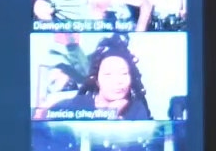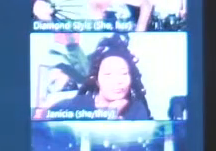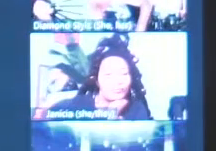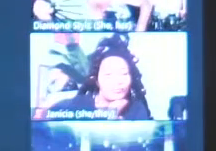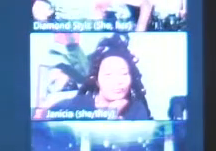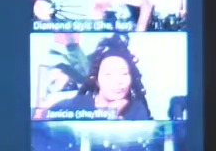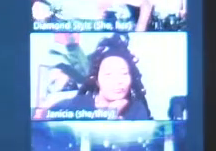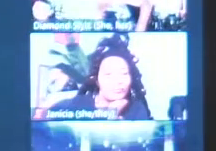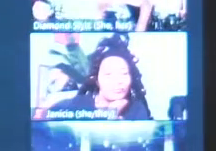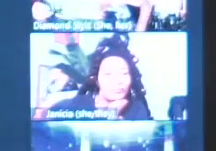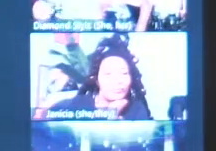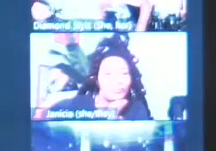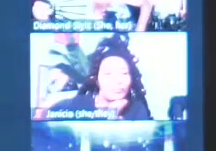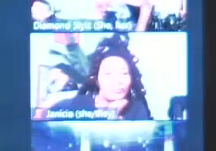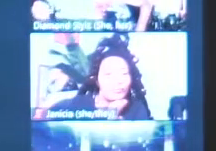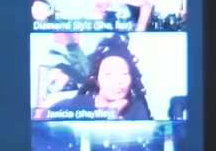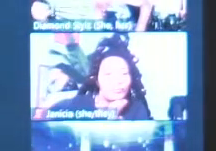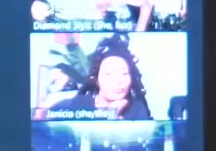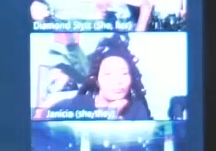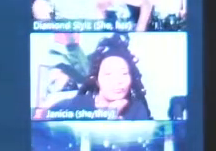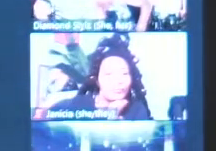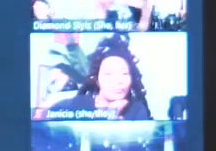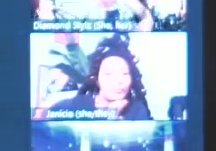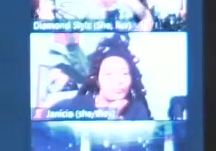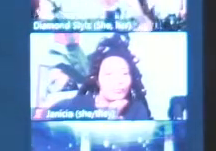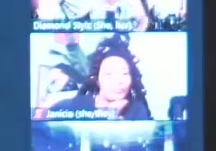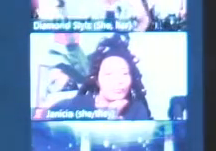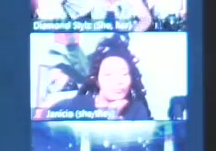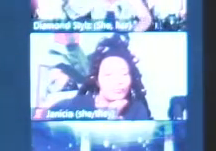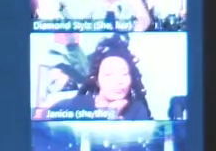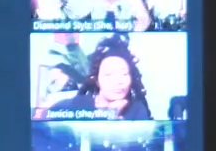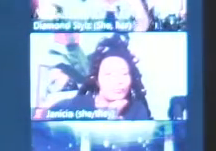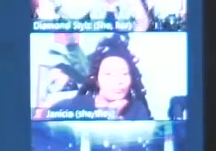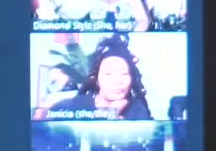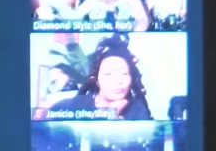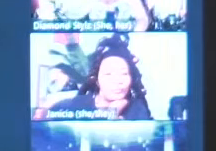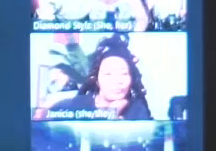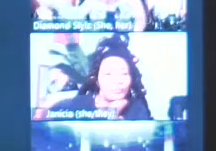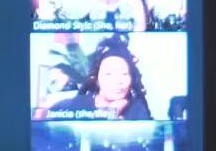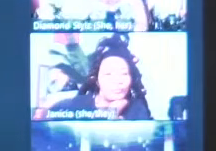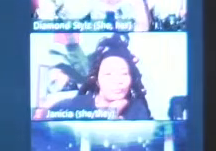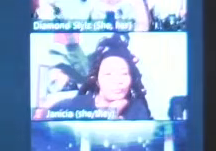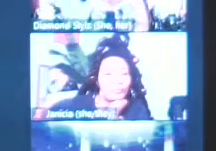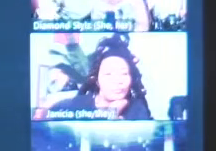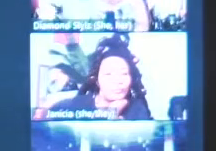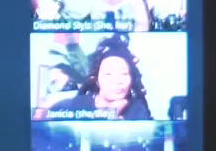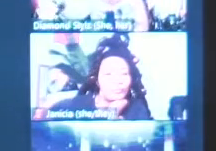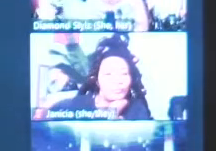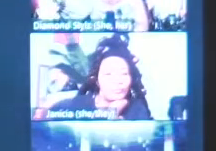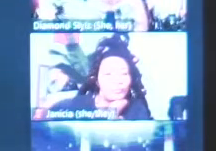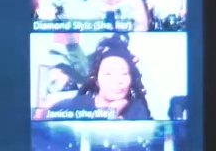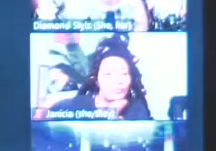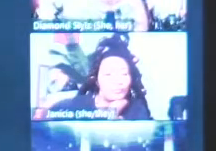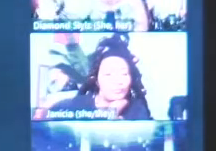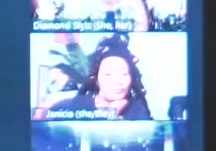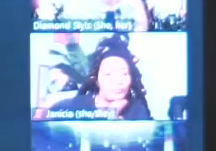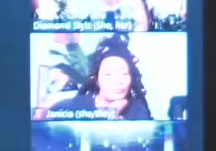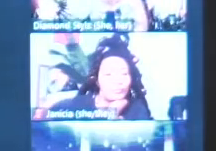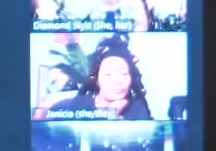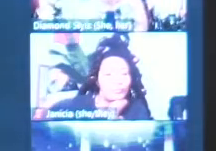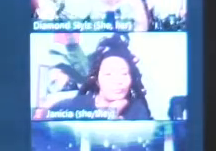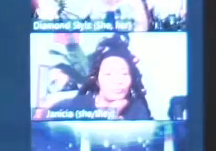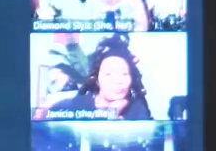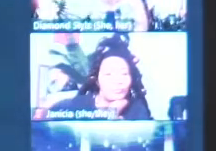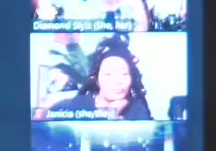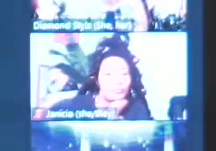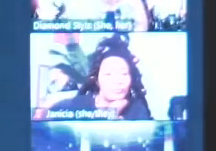opportunity to be in community with the other Black feminists. We have a membership. Black Feminist Future has our membership. You can join.